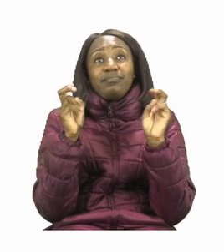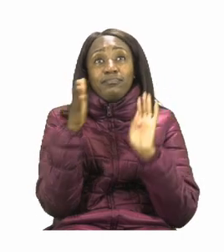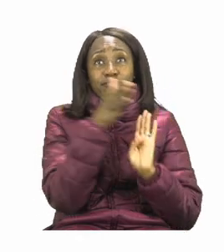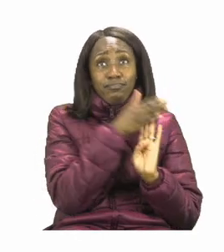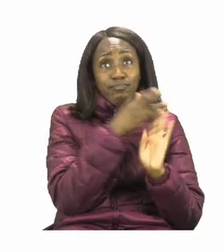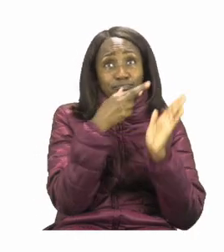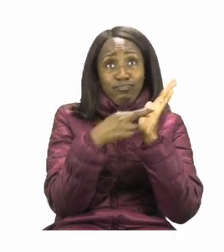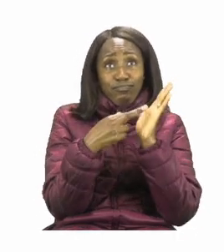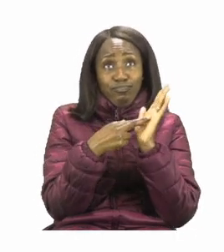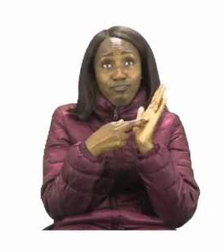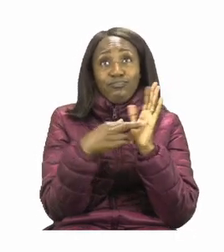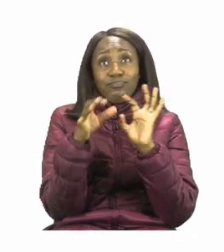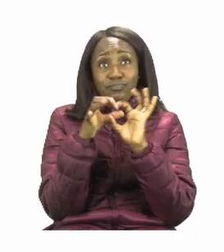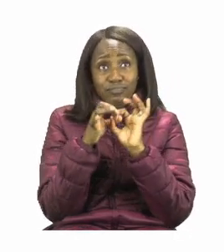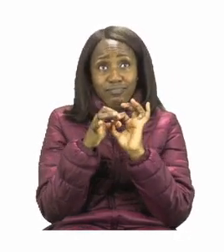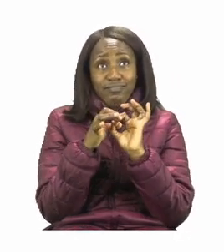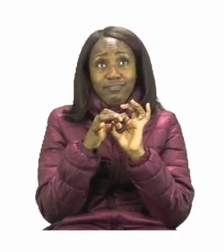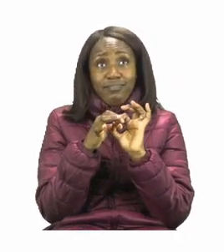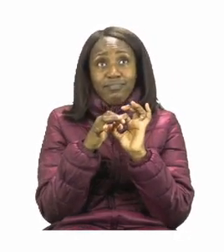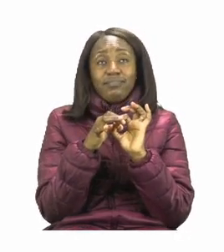Home safety rules.